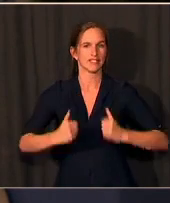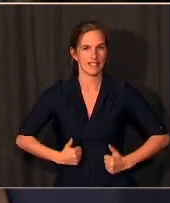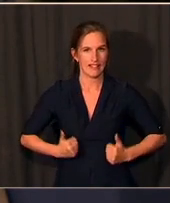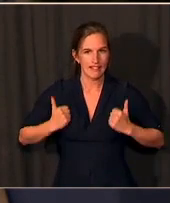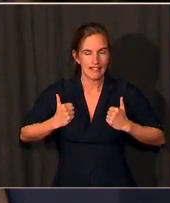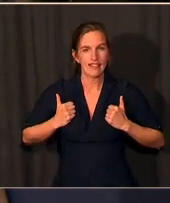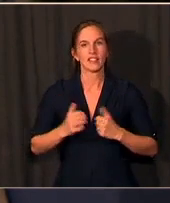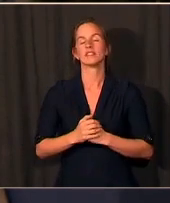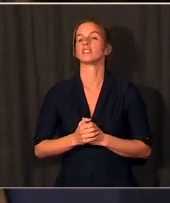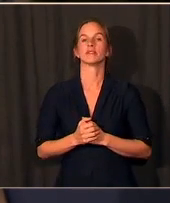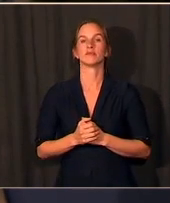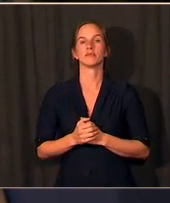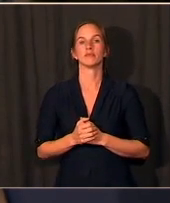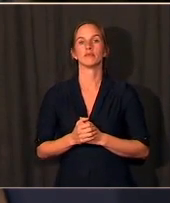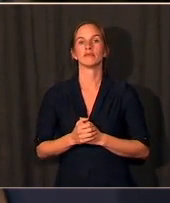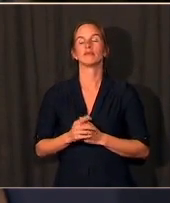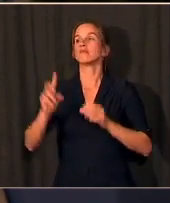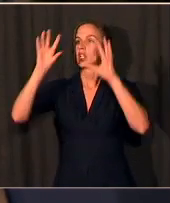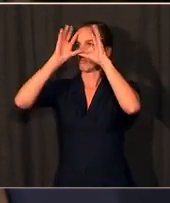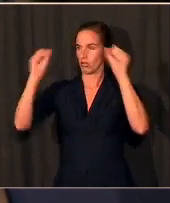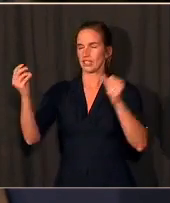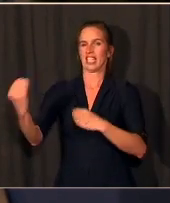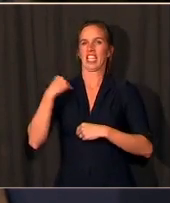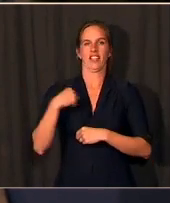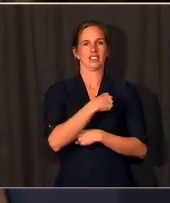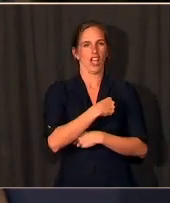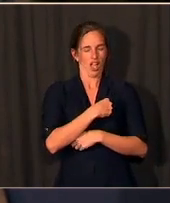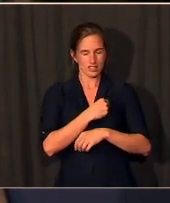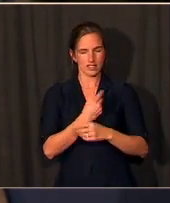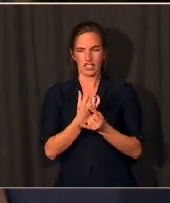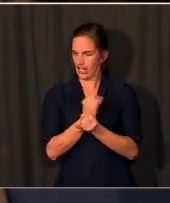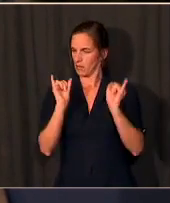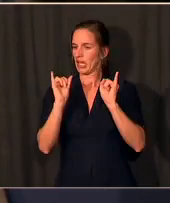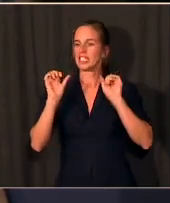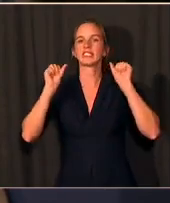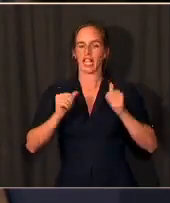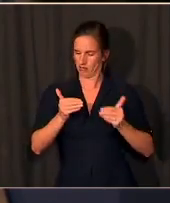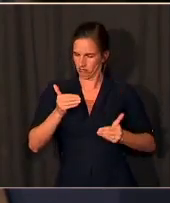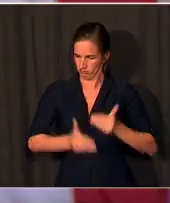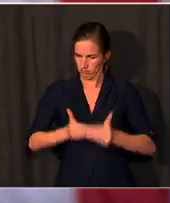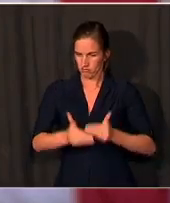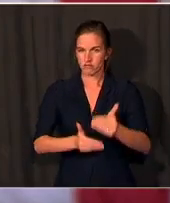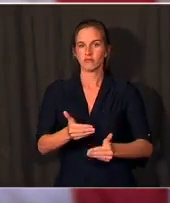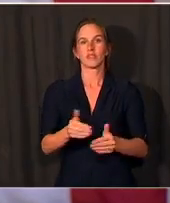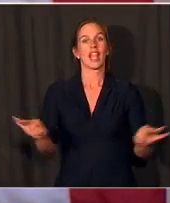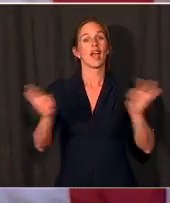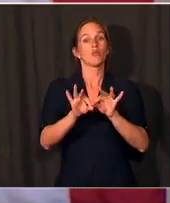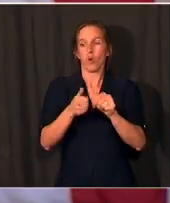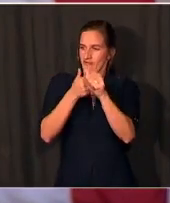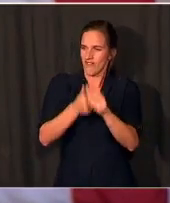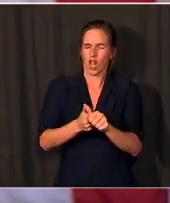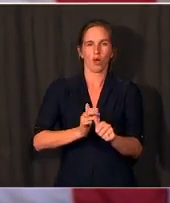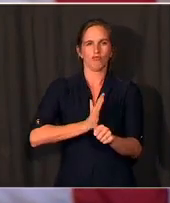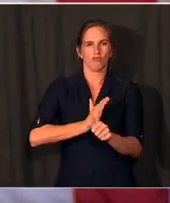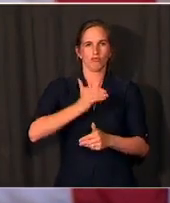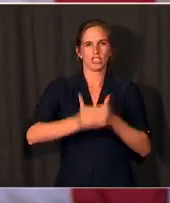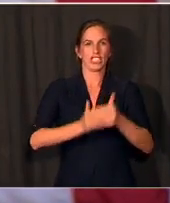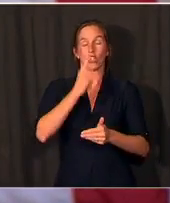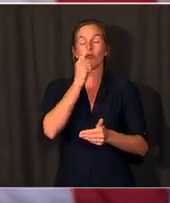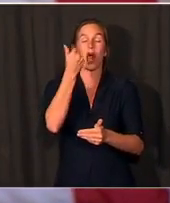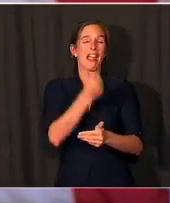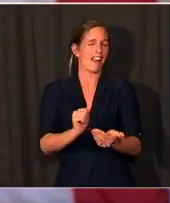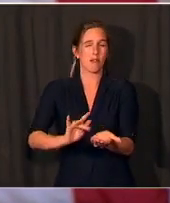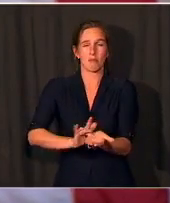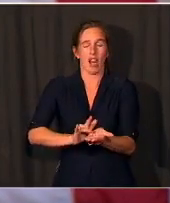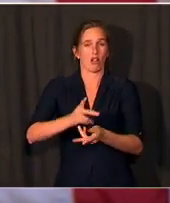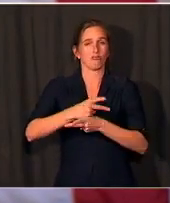OWS the independence it needs to achieve that goal and ensured that we're following the procedures that Americans expect for any medical product they take.